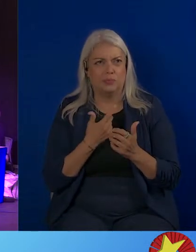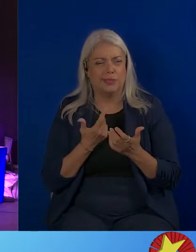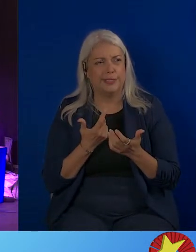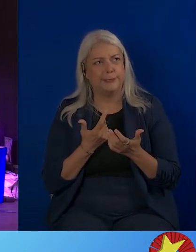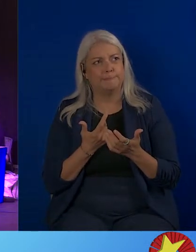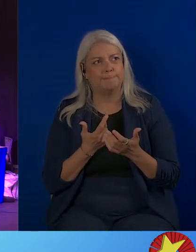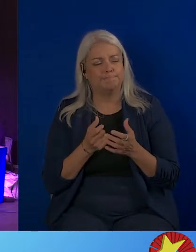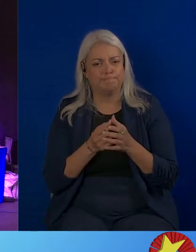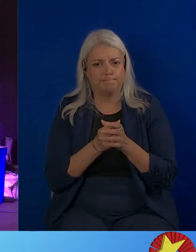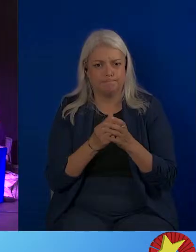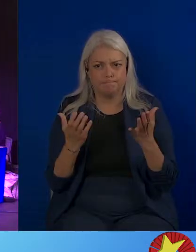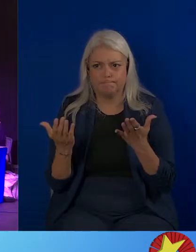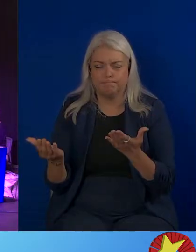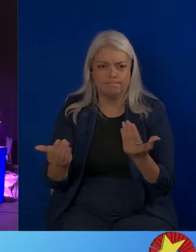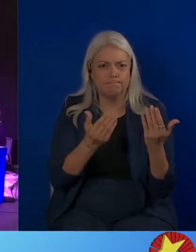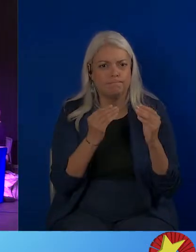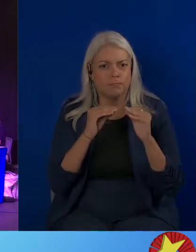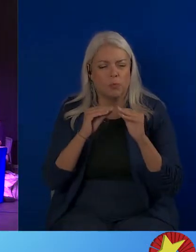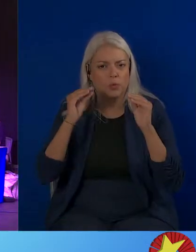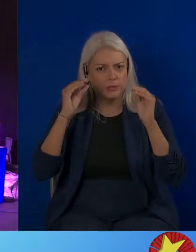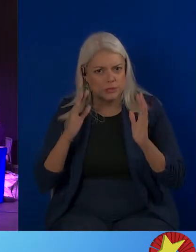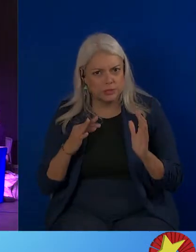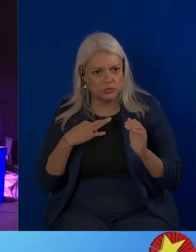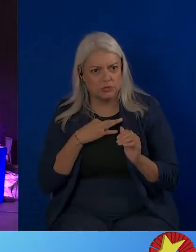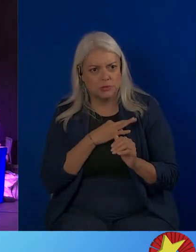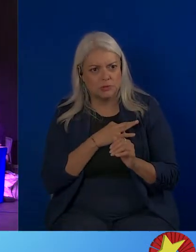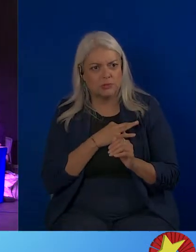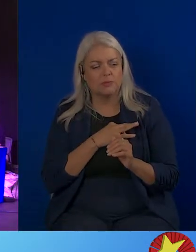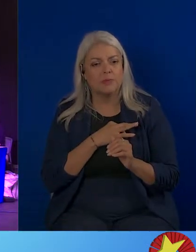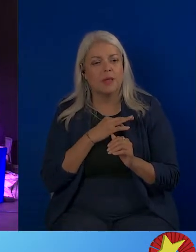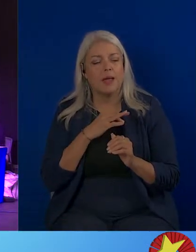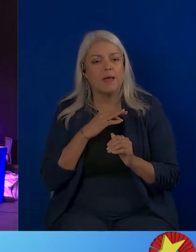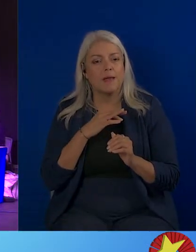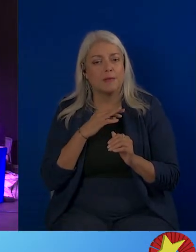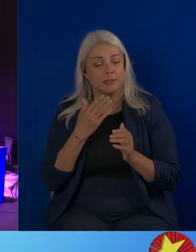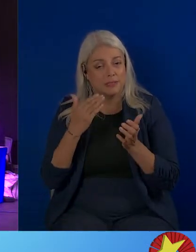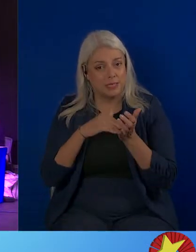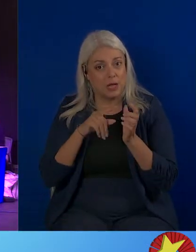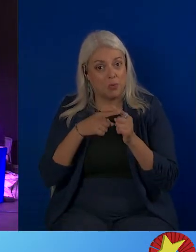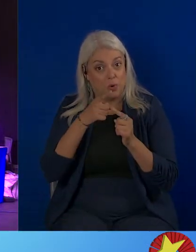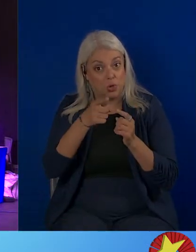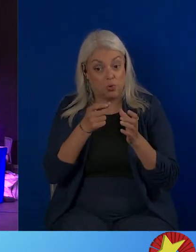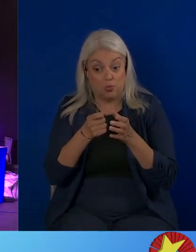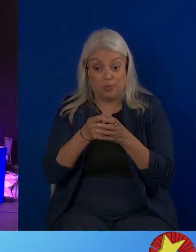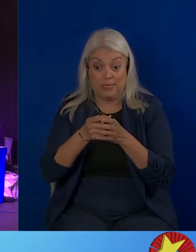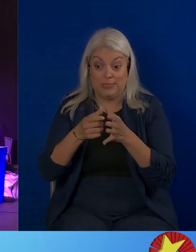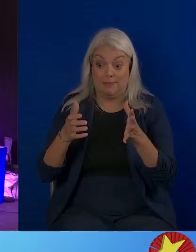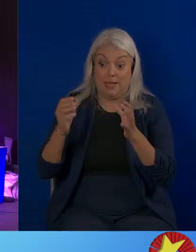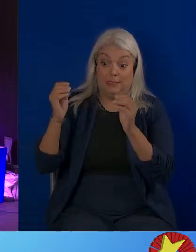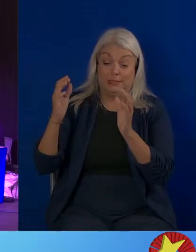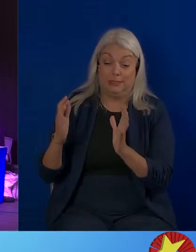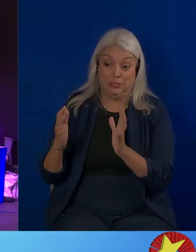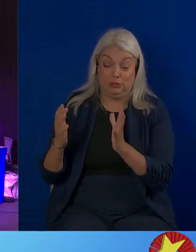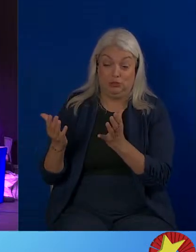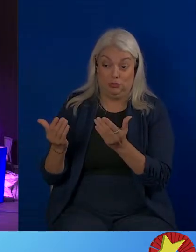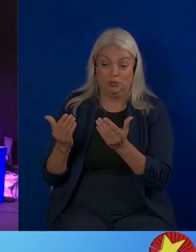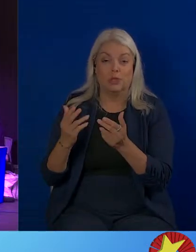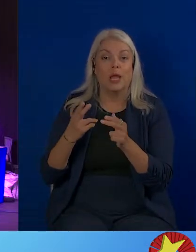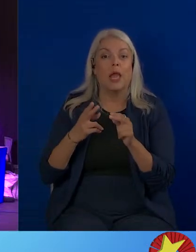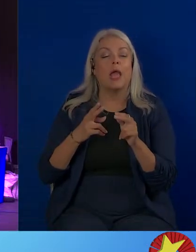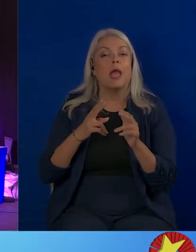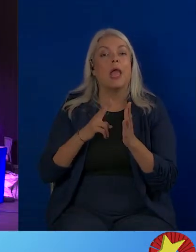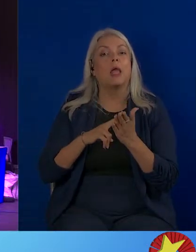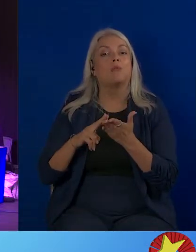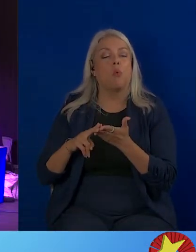the teaching staff? When you expand, you will see enrollment increase